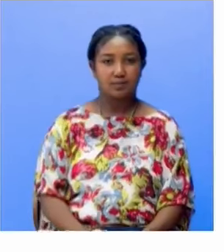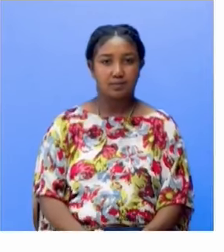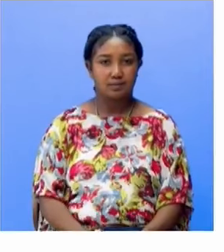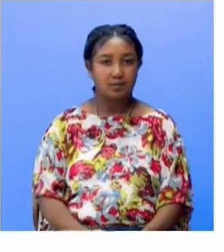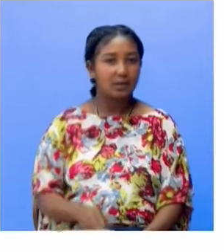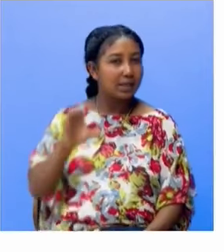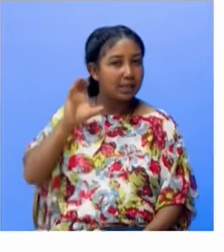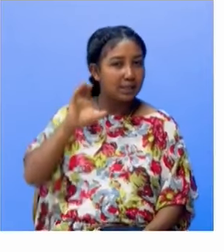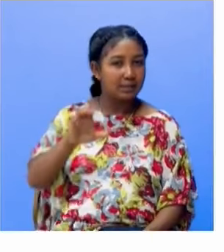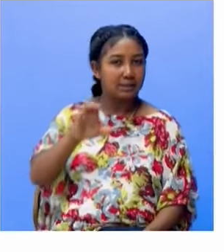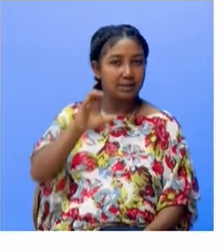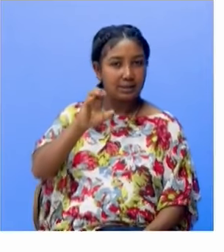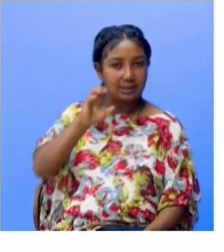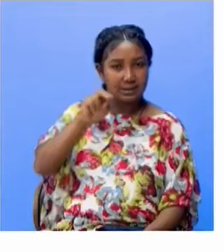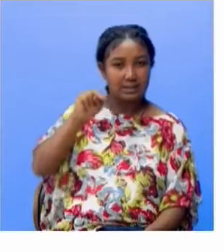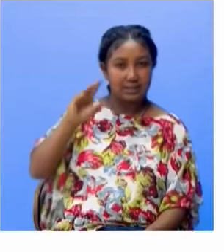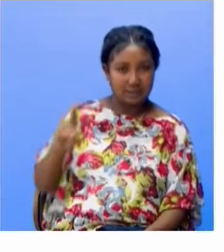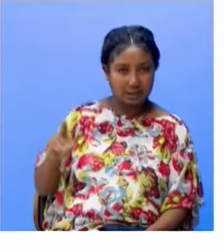Listen.